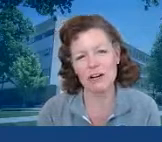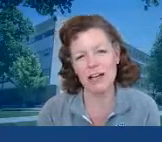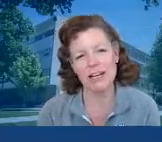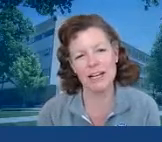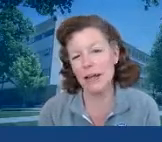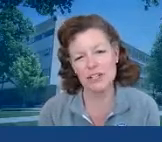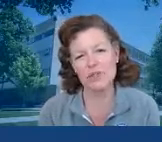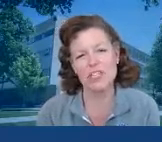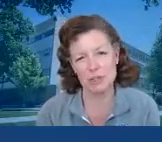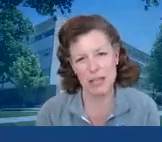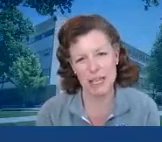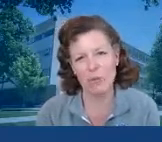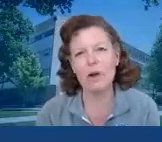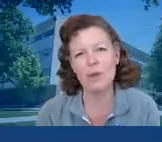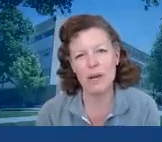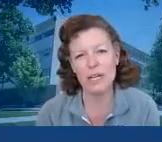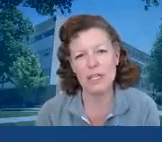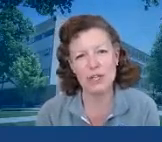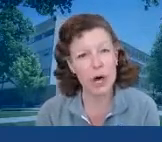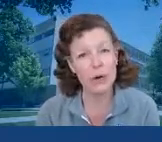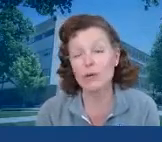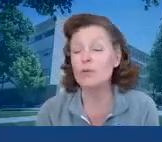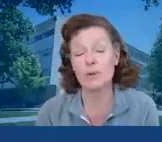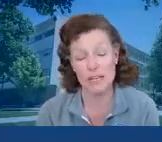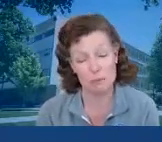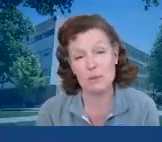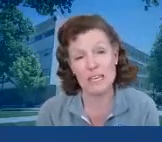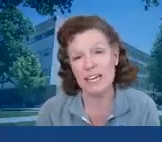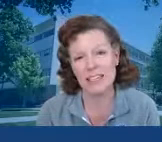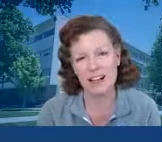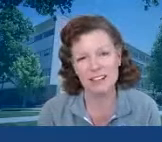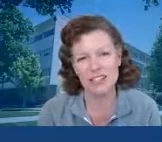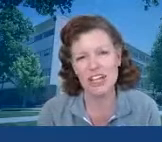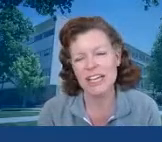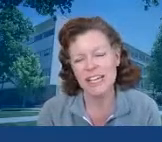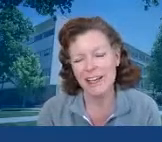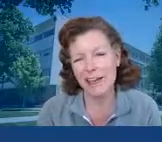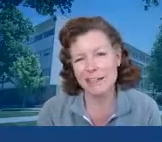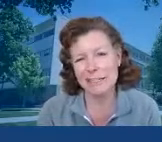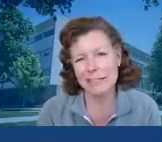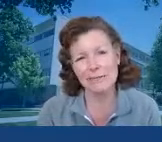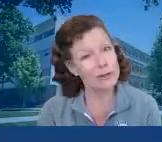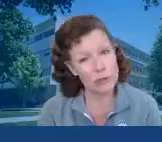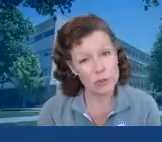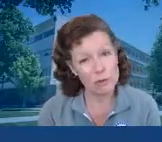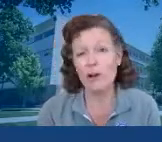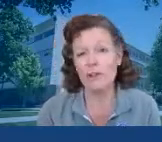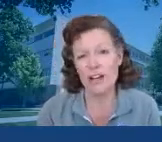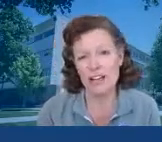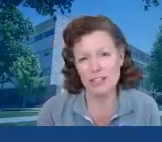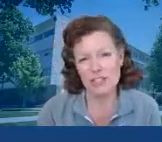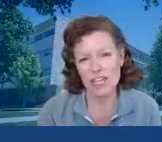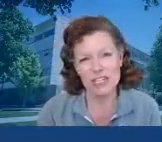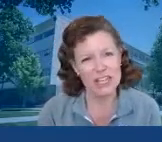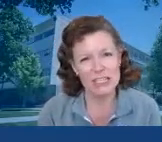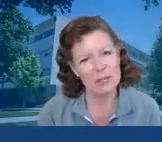year around our strategic plan and where we wanted to go and who we want to be as a college. And for those who don't know, the College